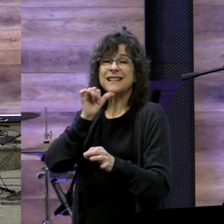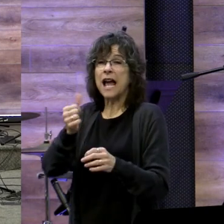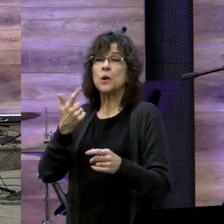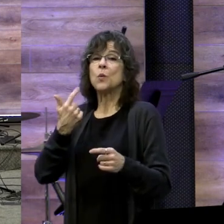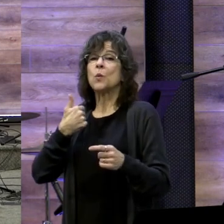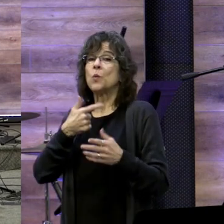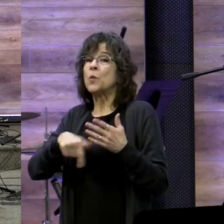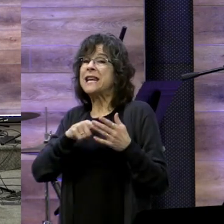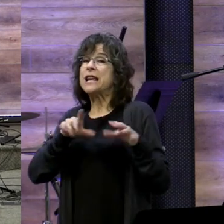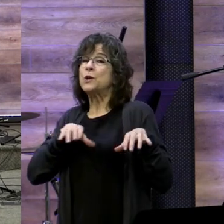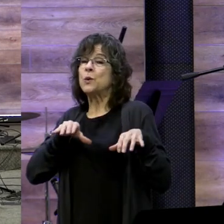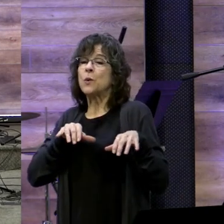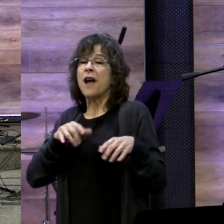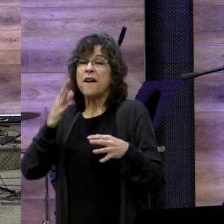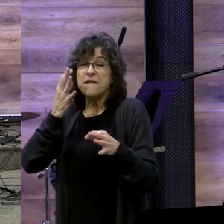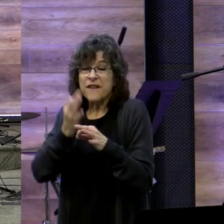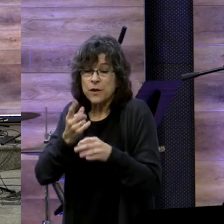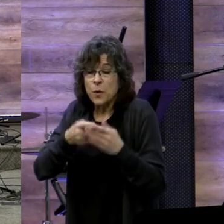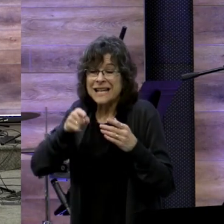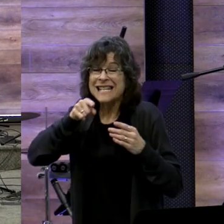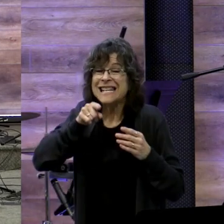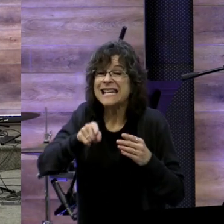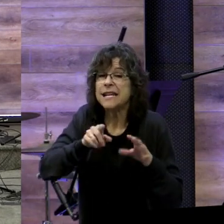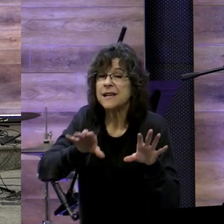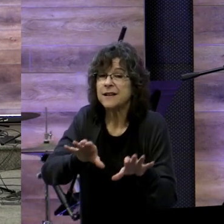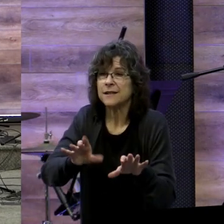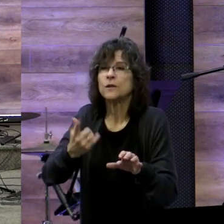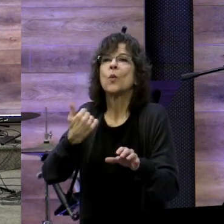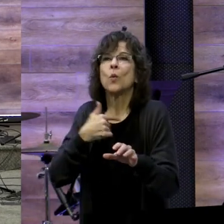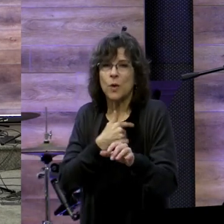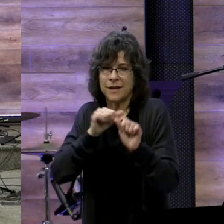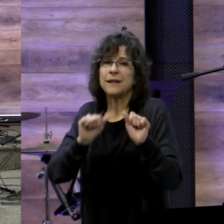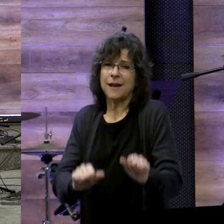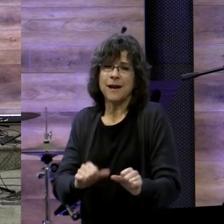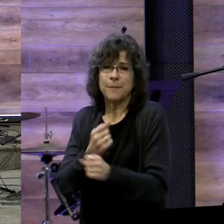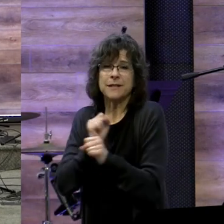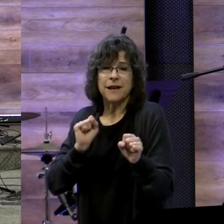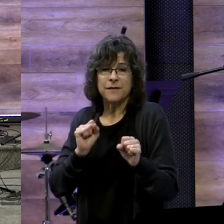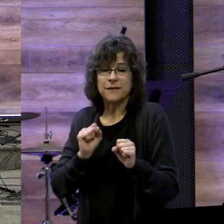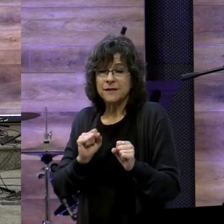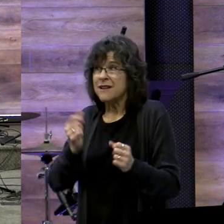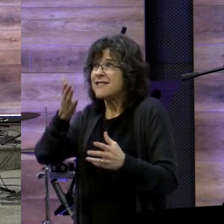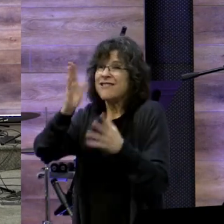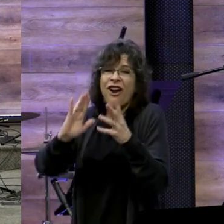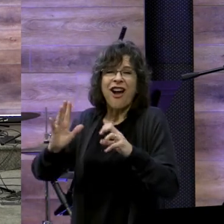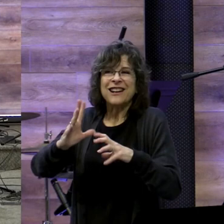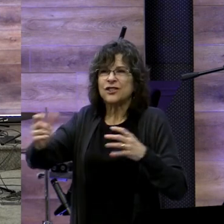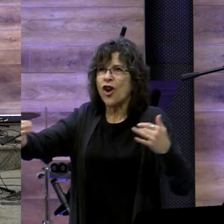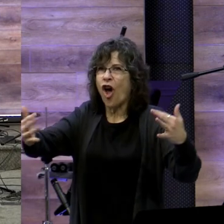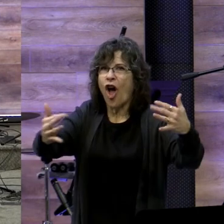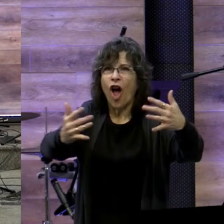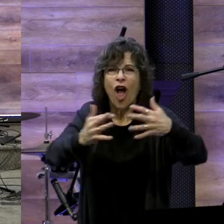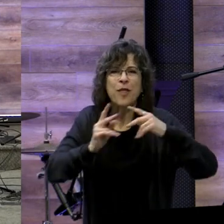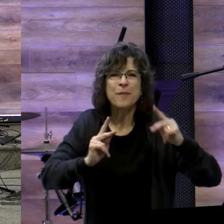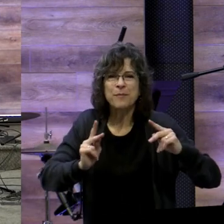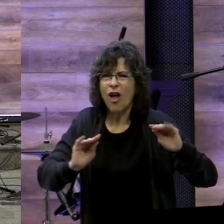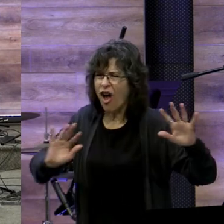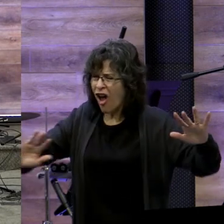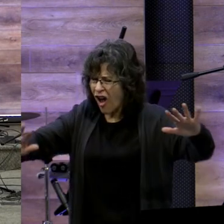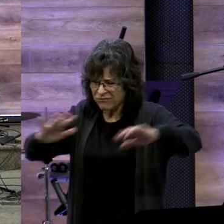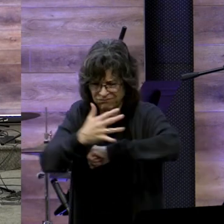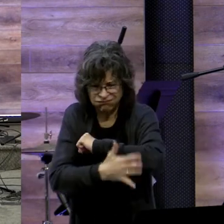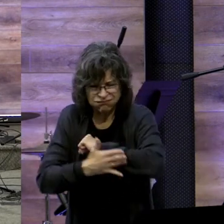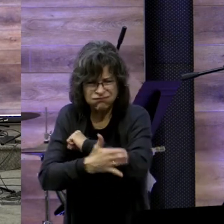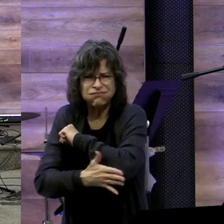what he has done, we actually can be saved. And God is gathering people from all of these tongues and tribes and nations, all of